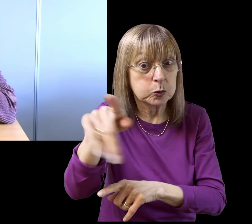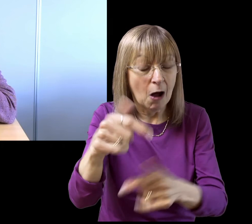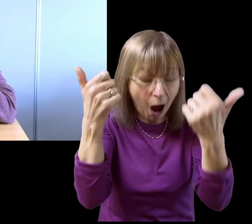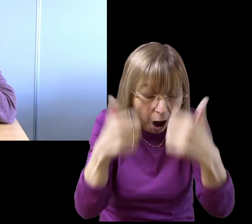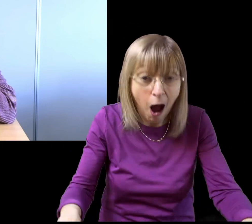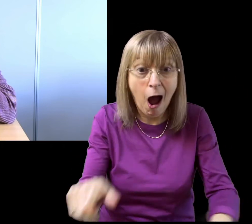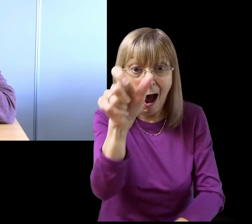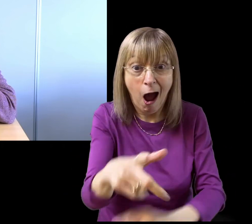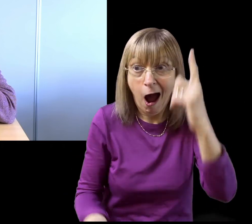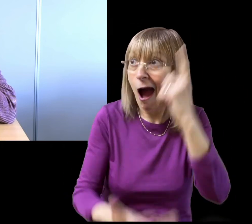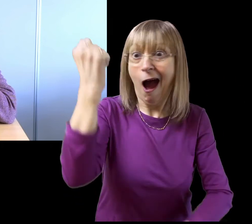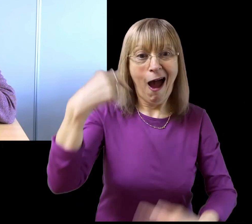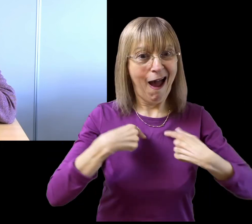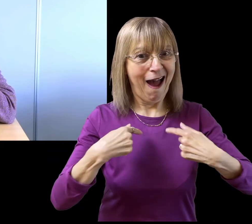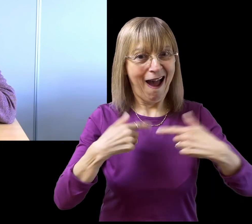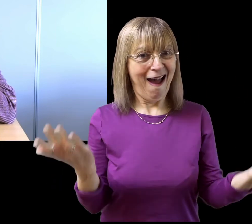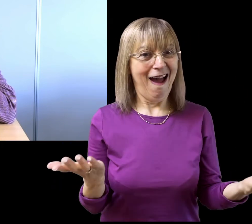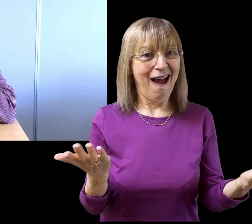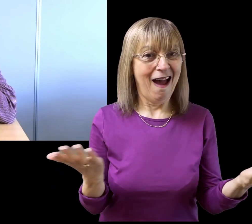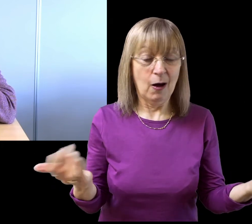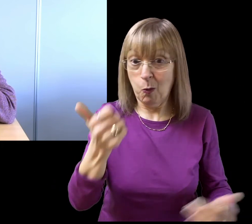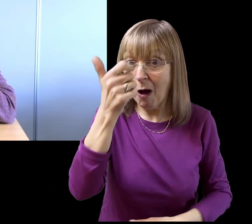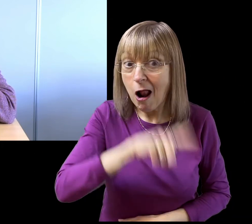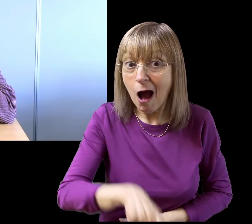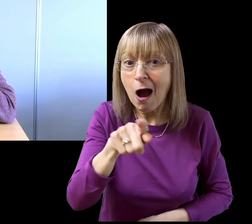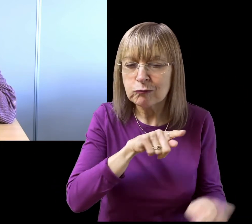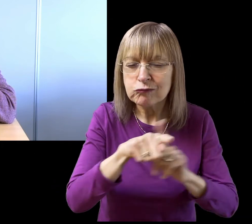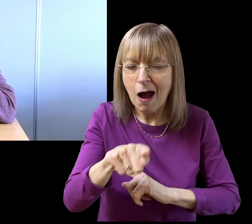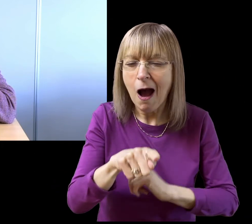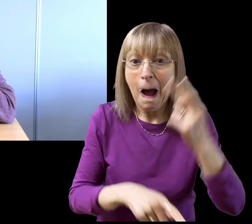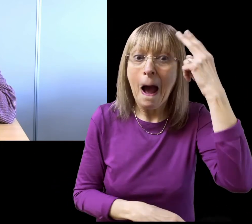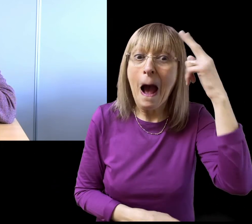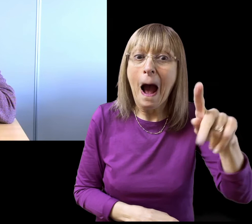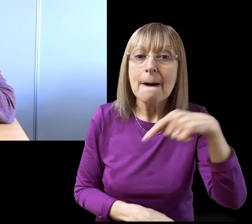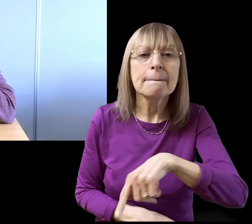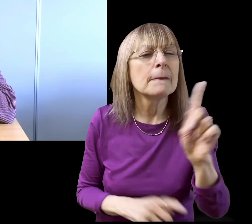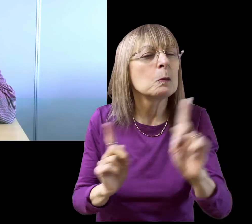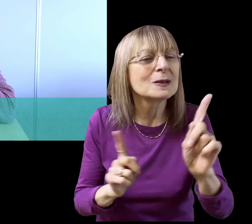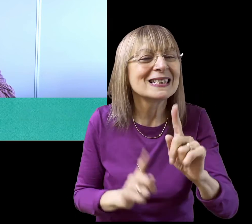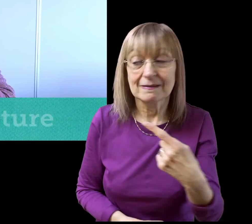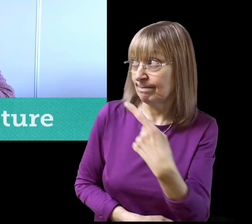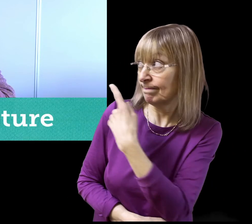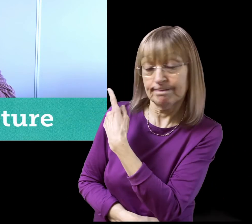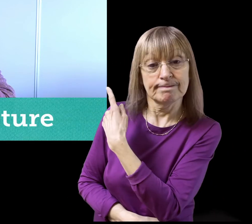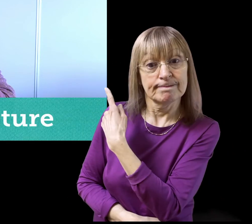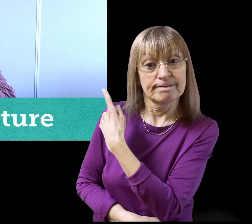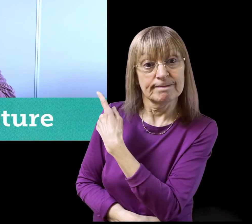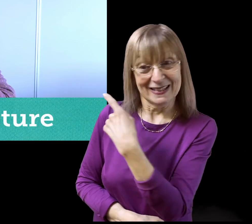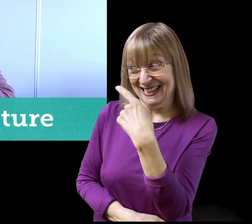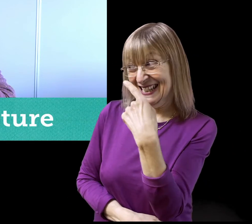be the person that comes up with that breakthrough. The best of luck to you in trying. It's called the